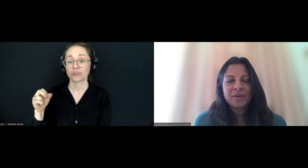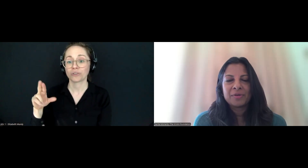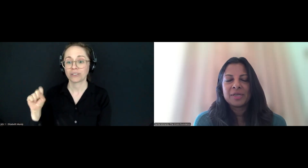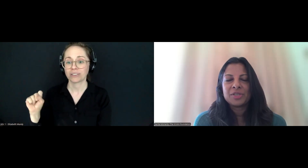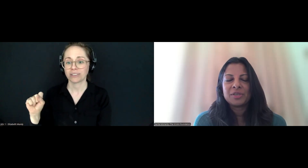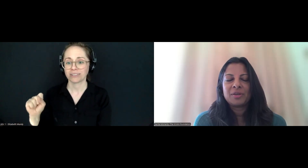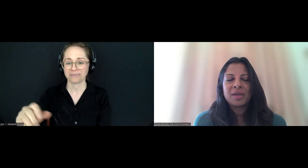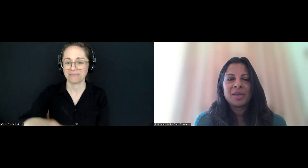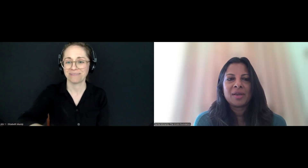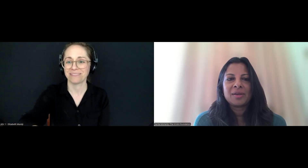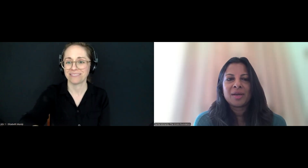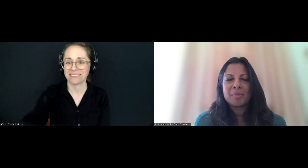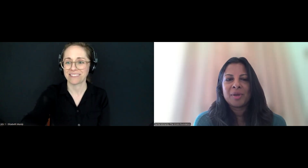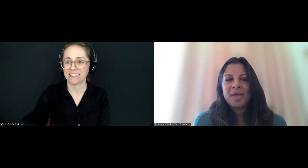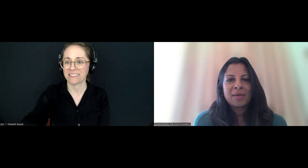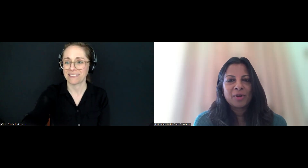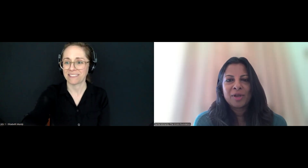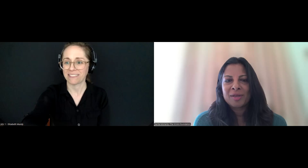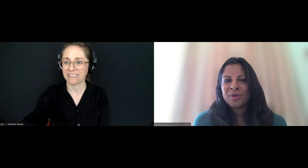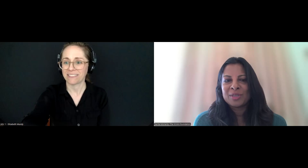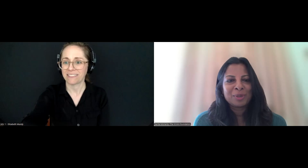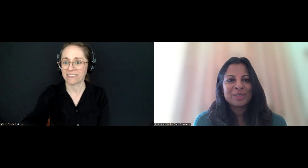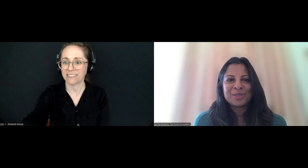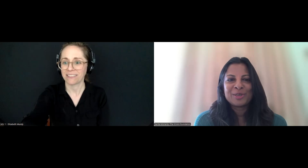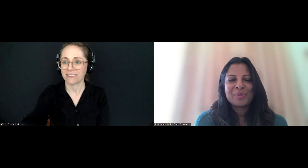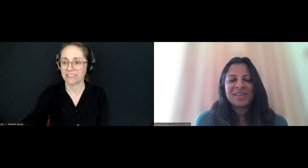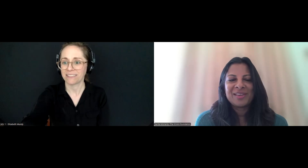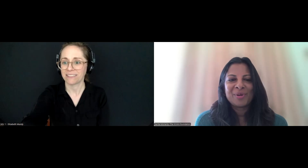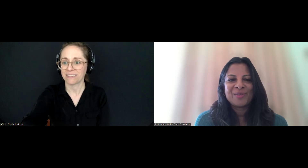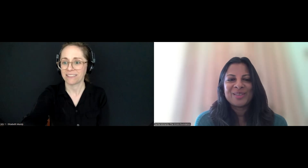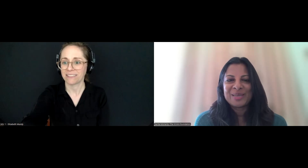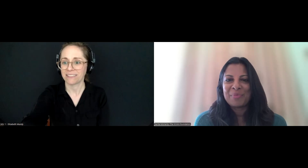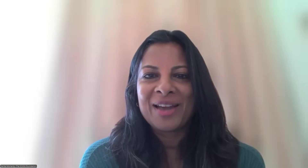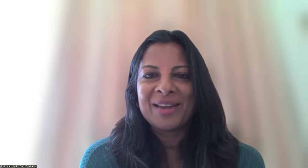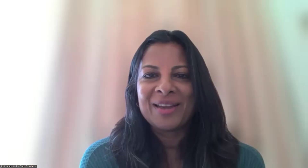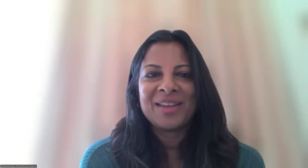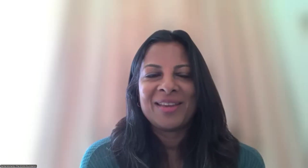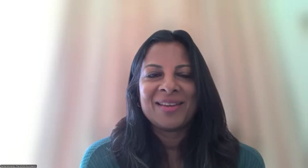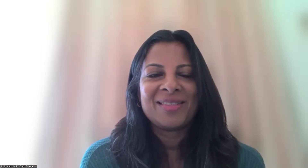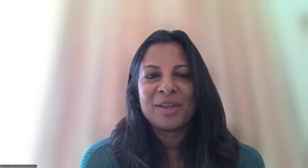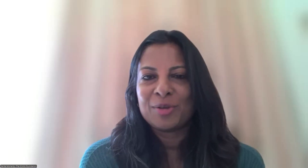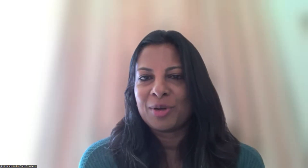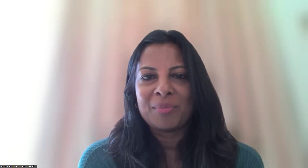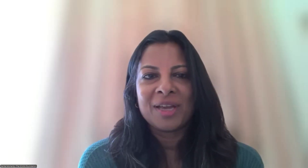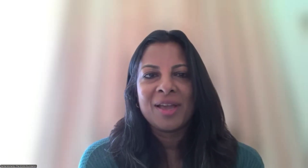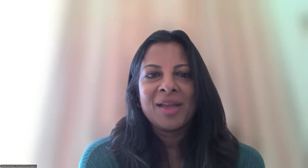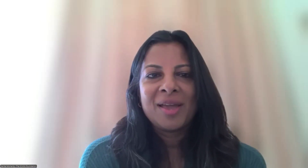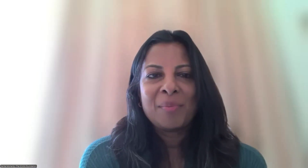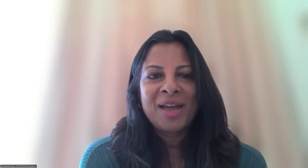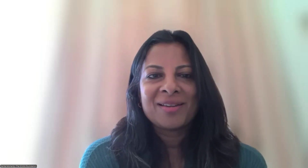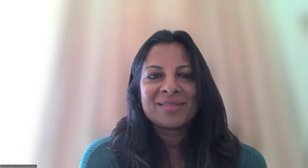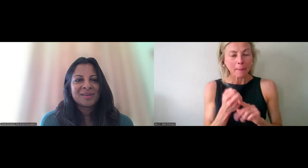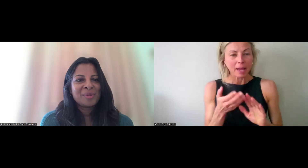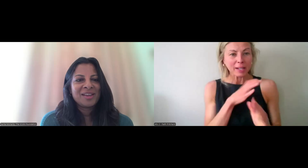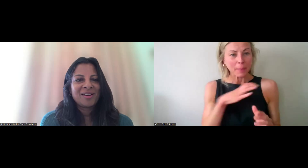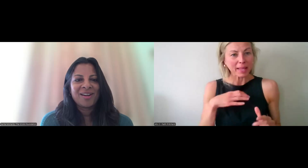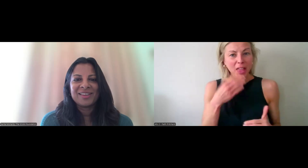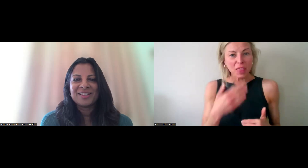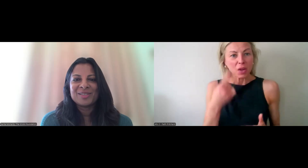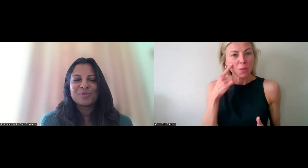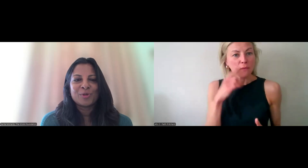SCAN Foundation, and as always, a pleasure to be part of this Impact Committee. And thank you to all my Impact